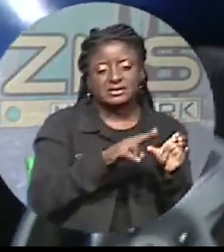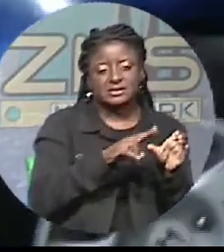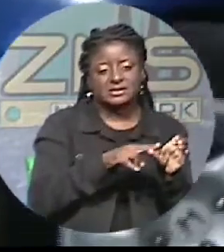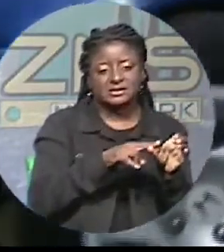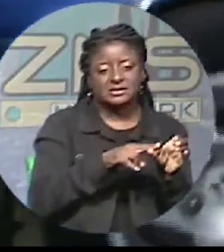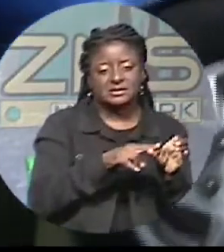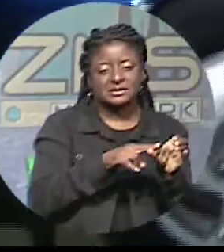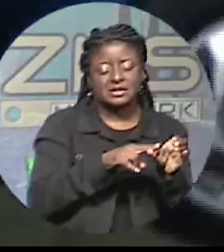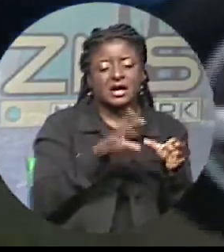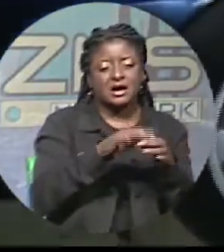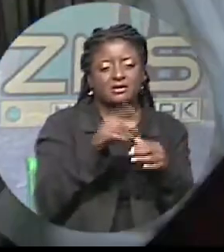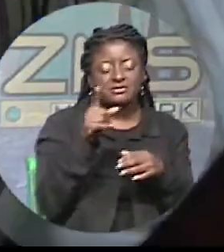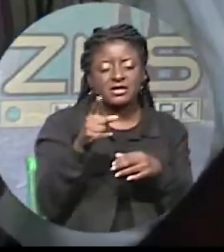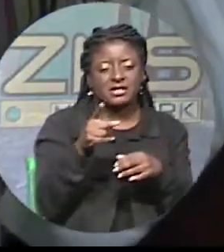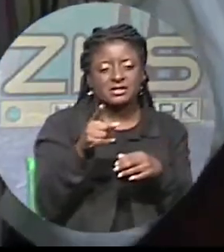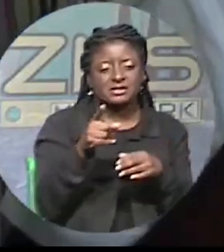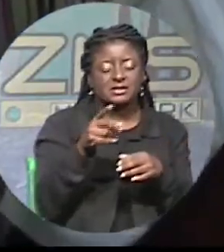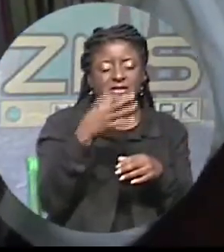his